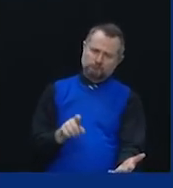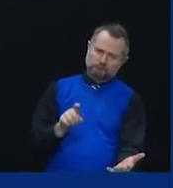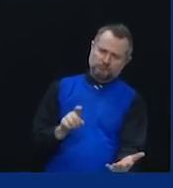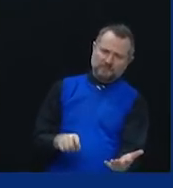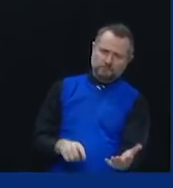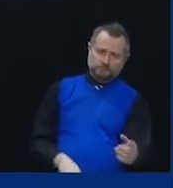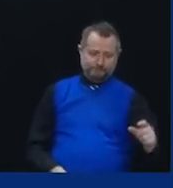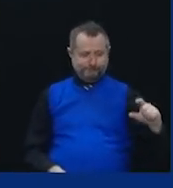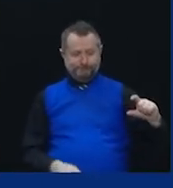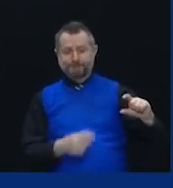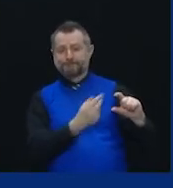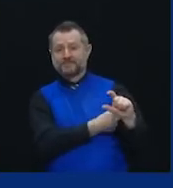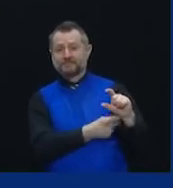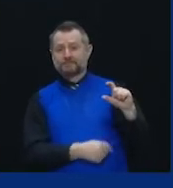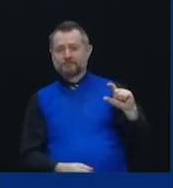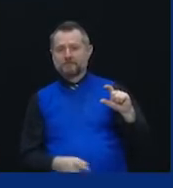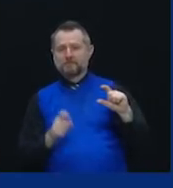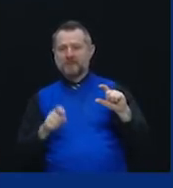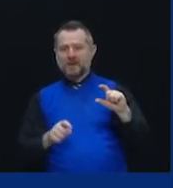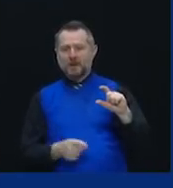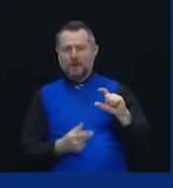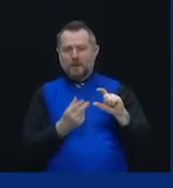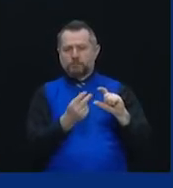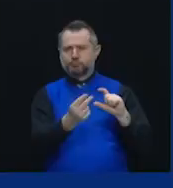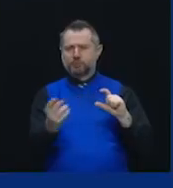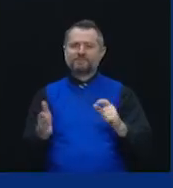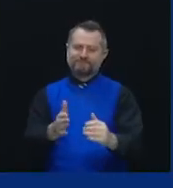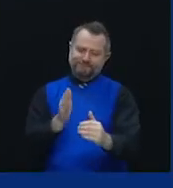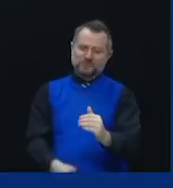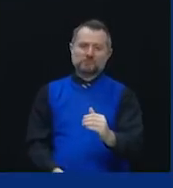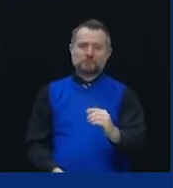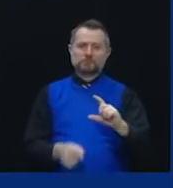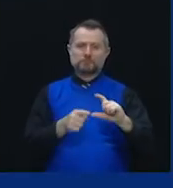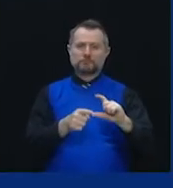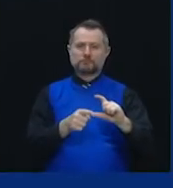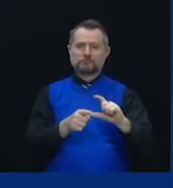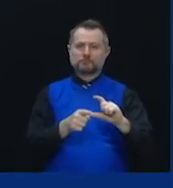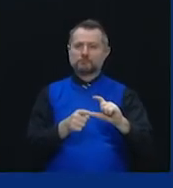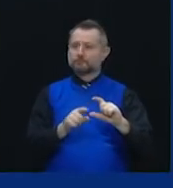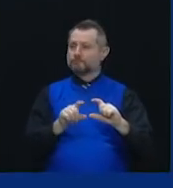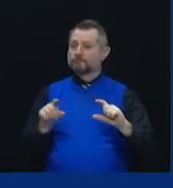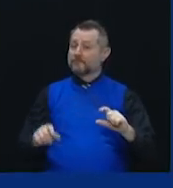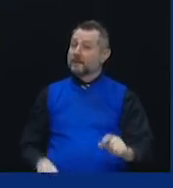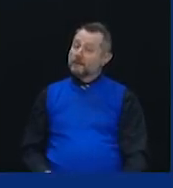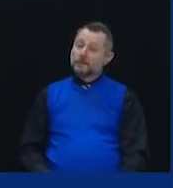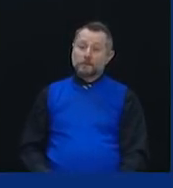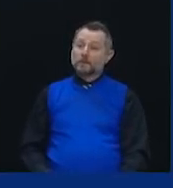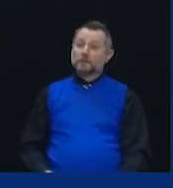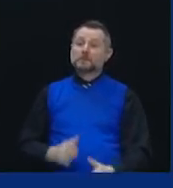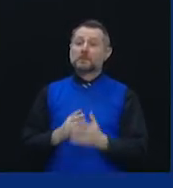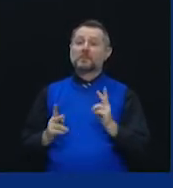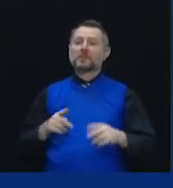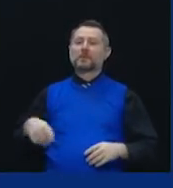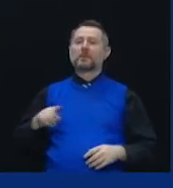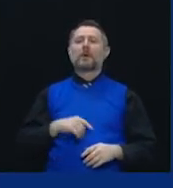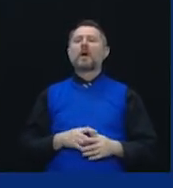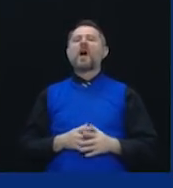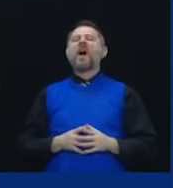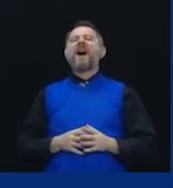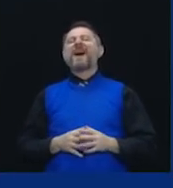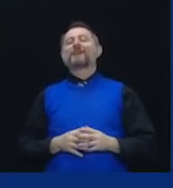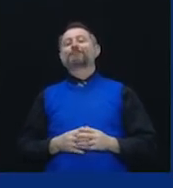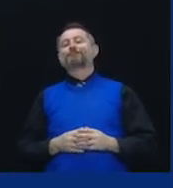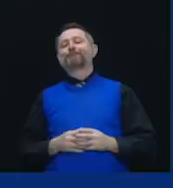vaccinations done. Now, there are reasons why people say they're not taking the